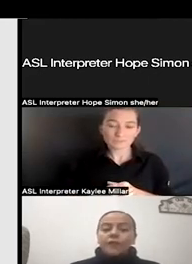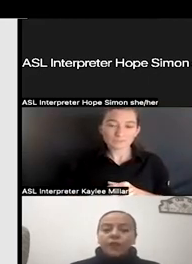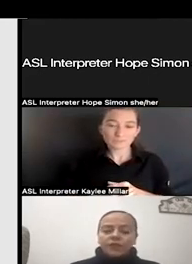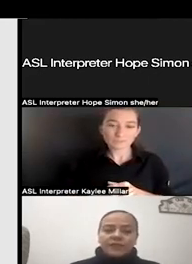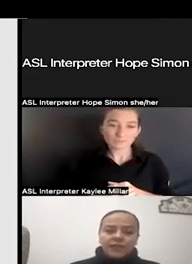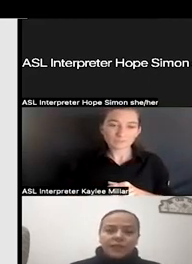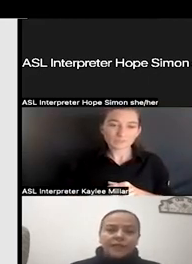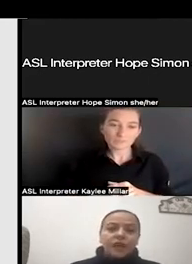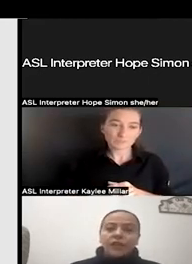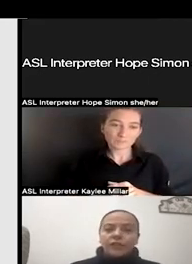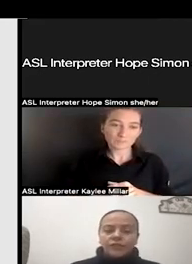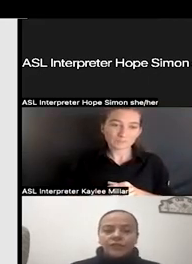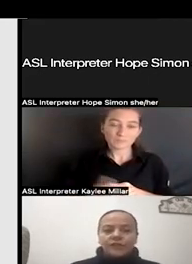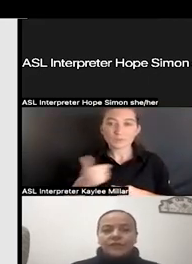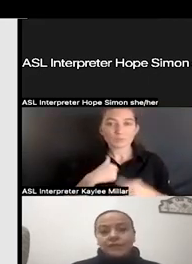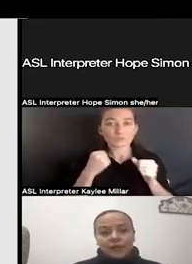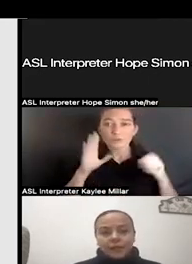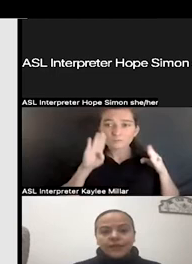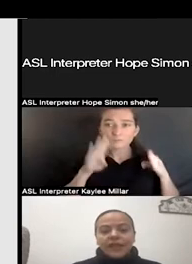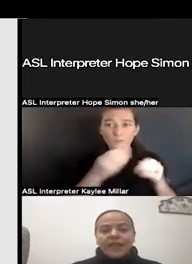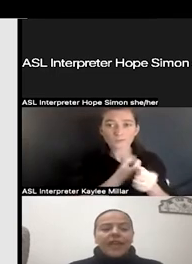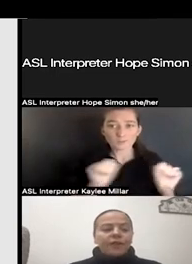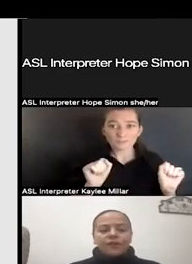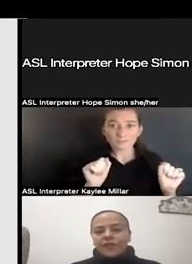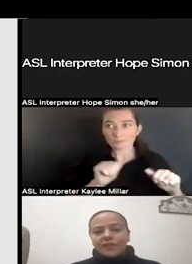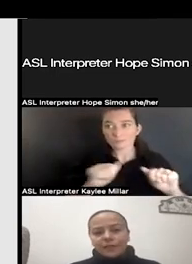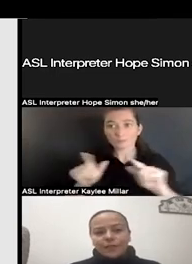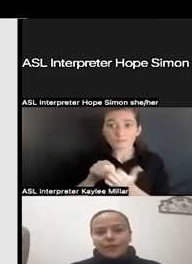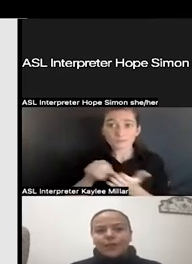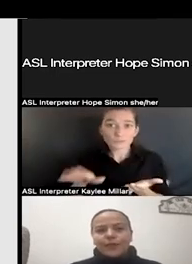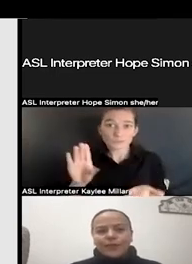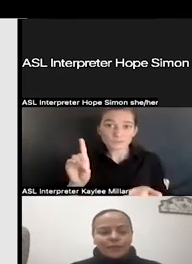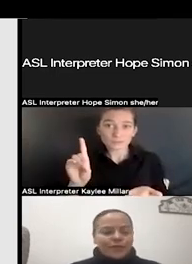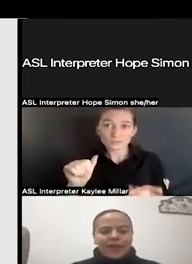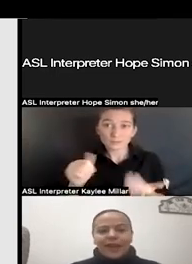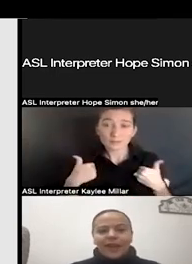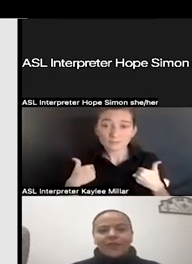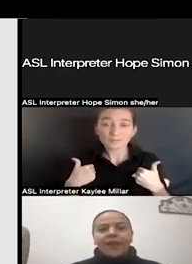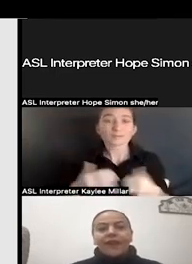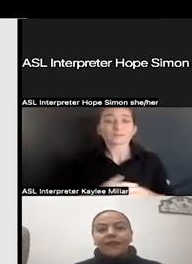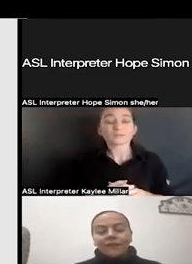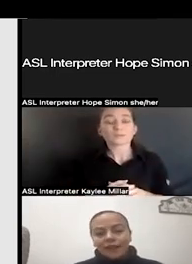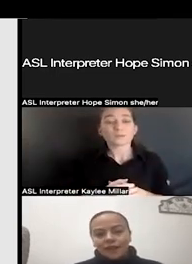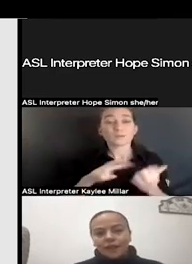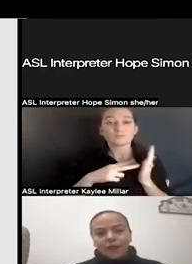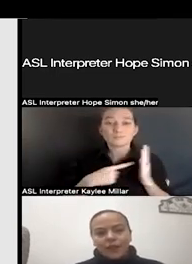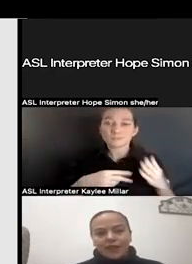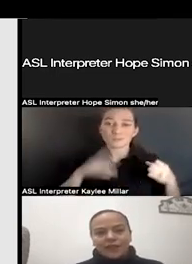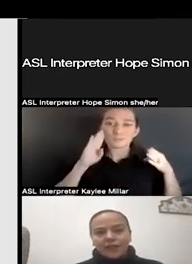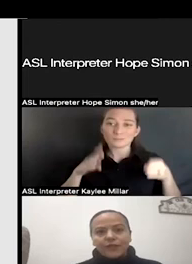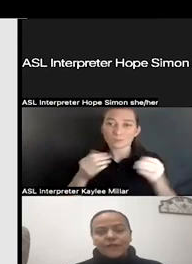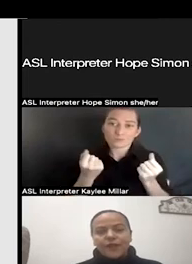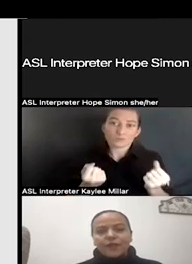have a big focus on safety because all of our students are disabled. And one of the things that we do is that we have a lot of